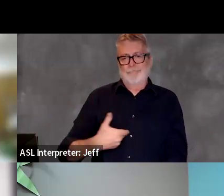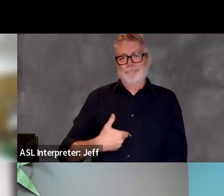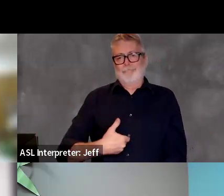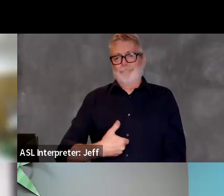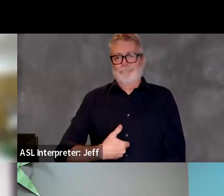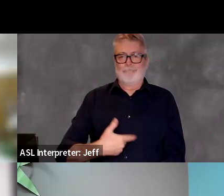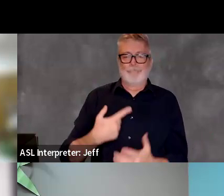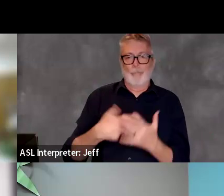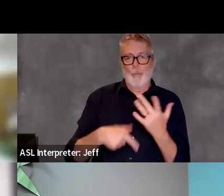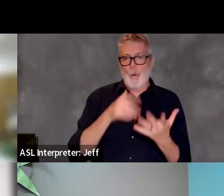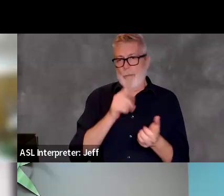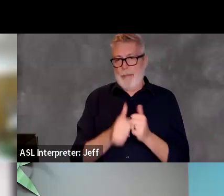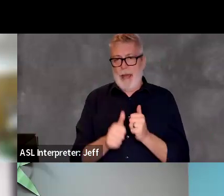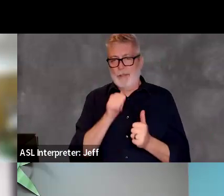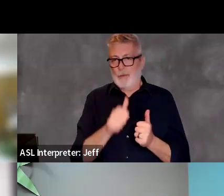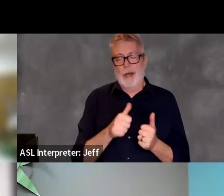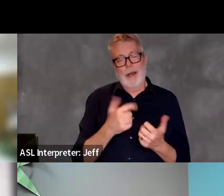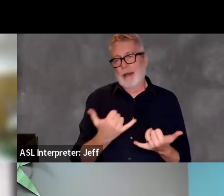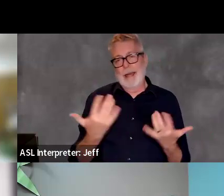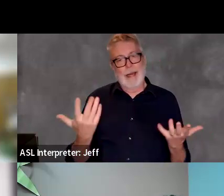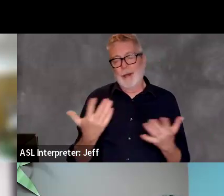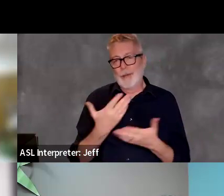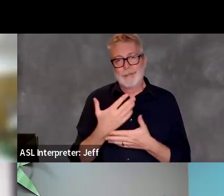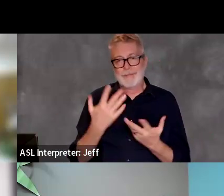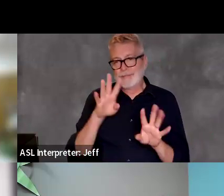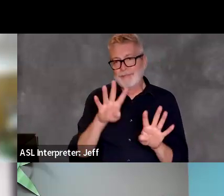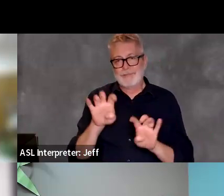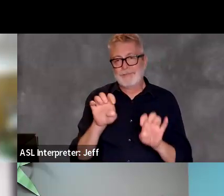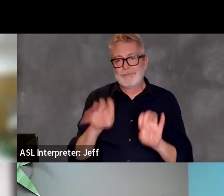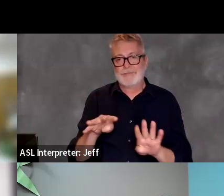actually pass or not right now. So